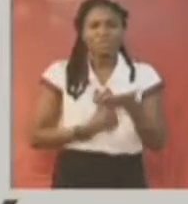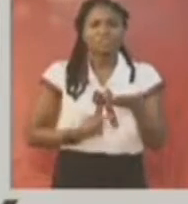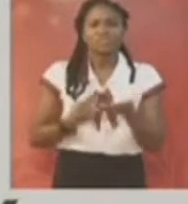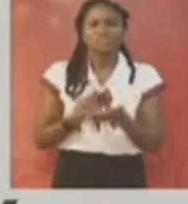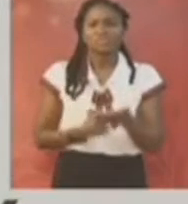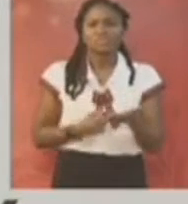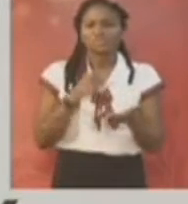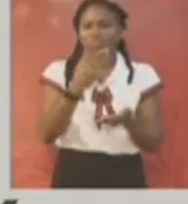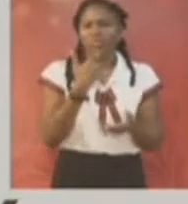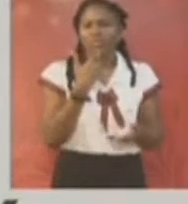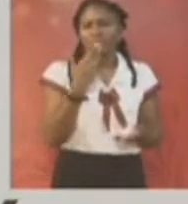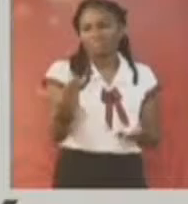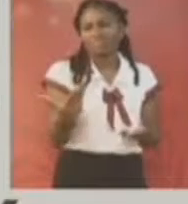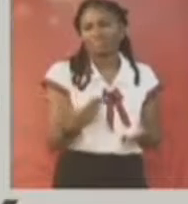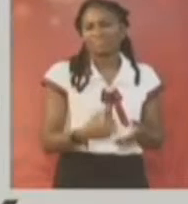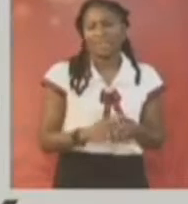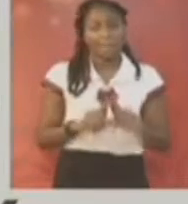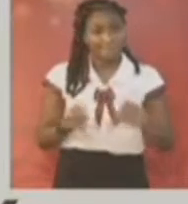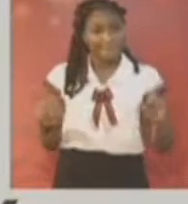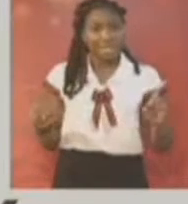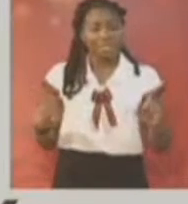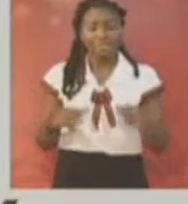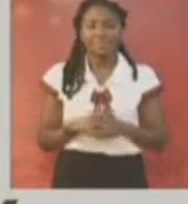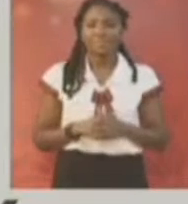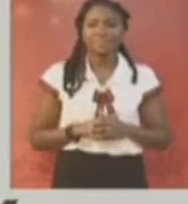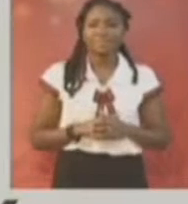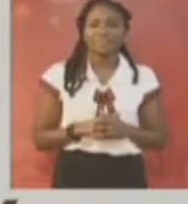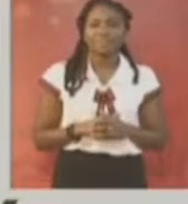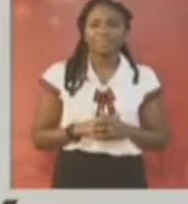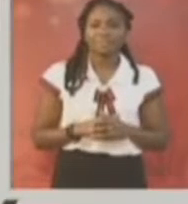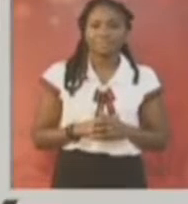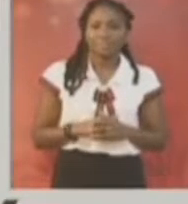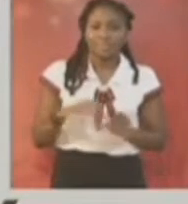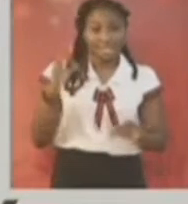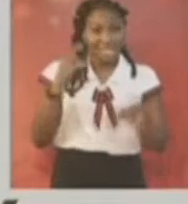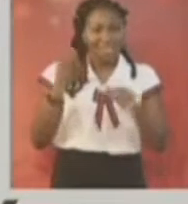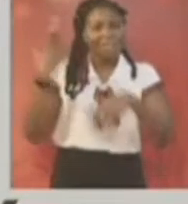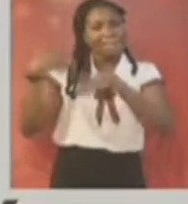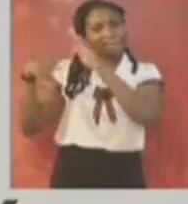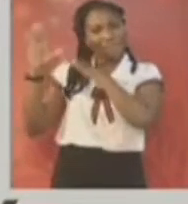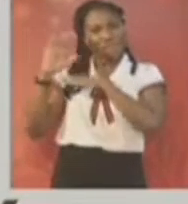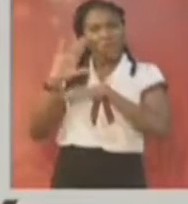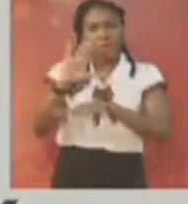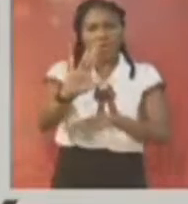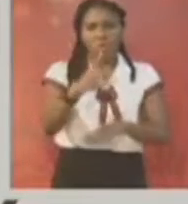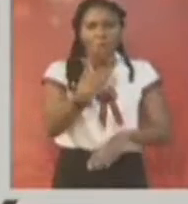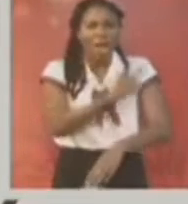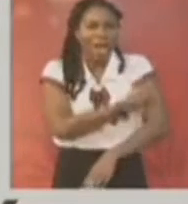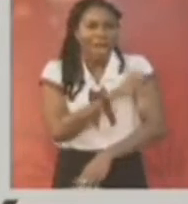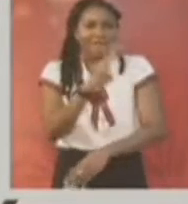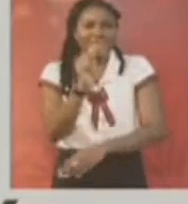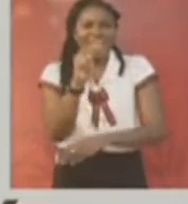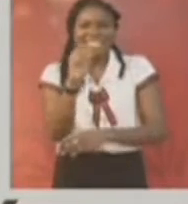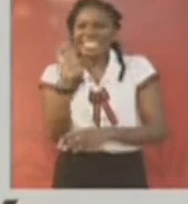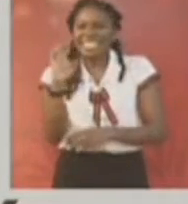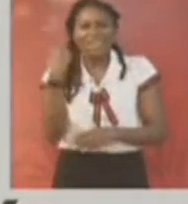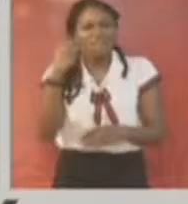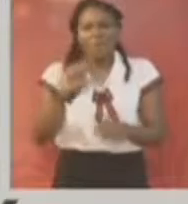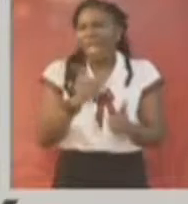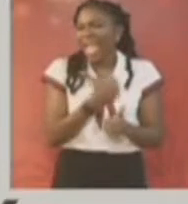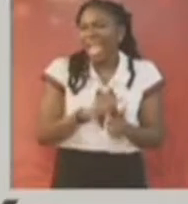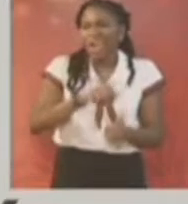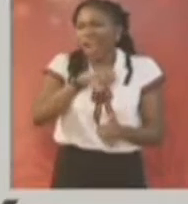on the question, but in general, having previously been vaccinated for any of the